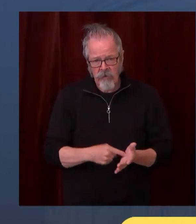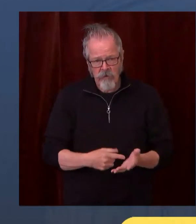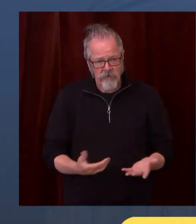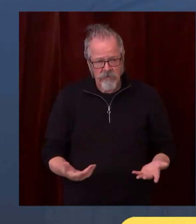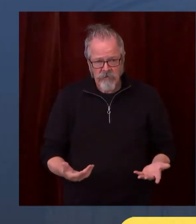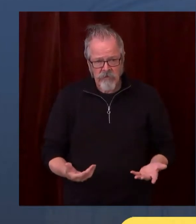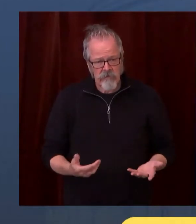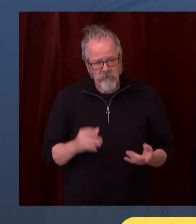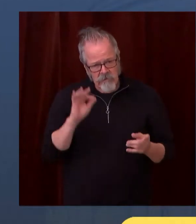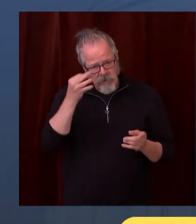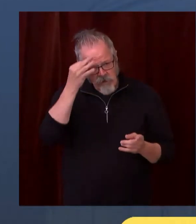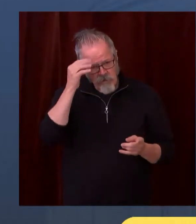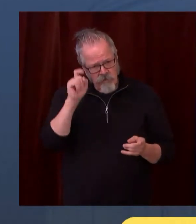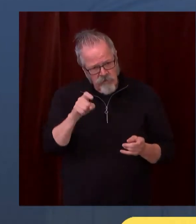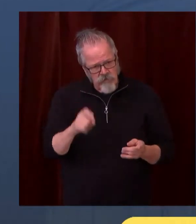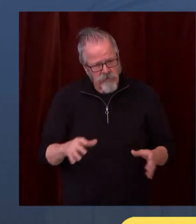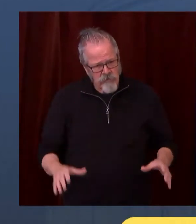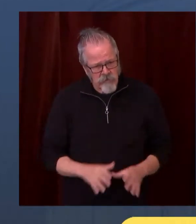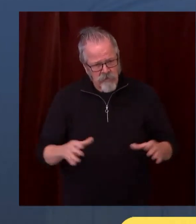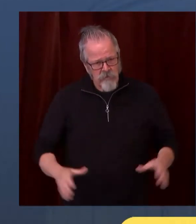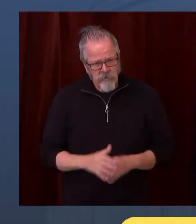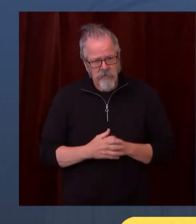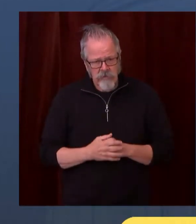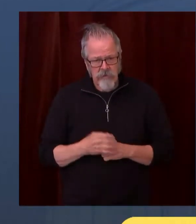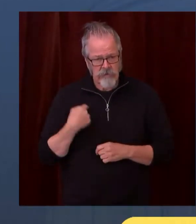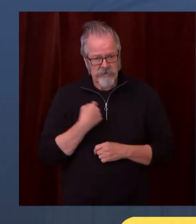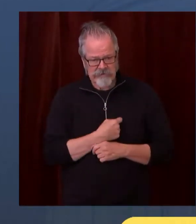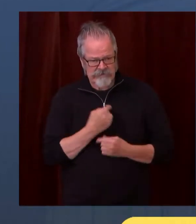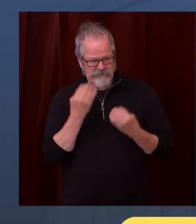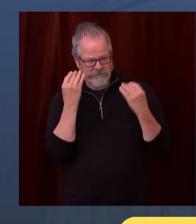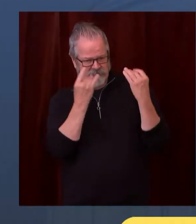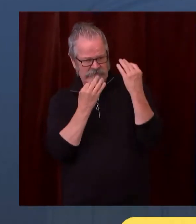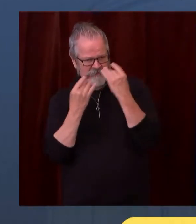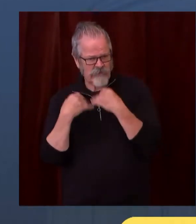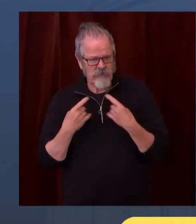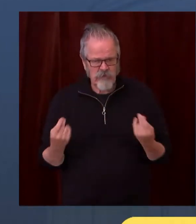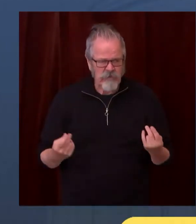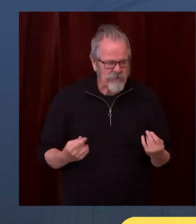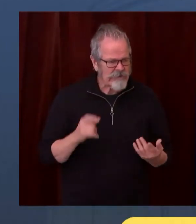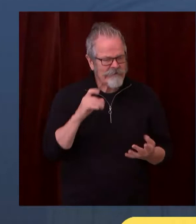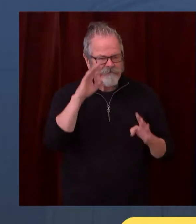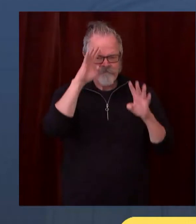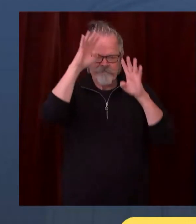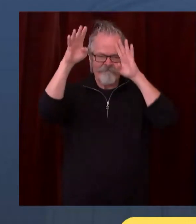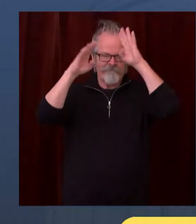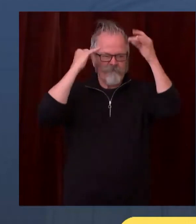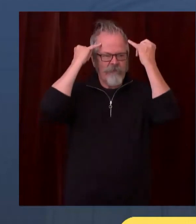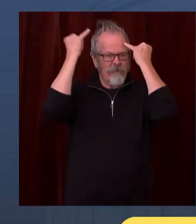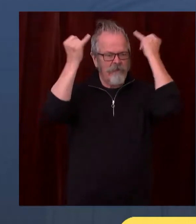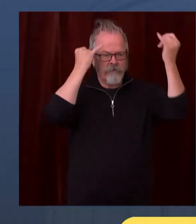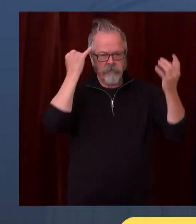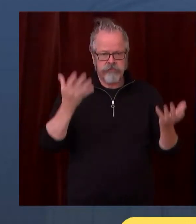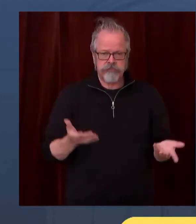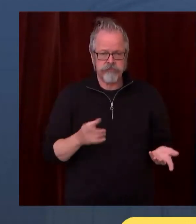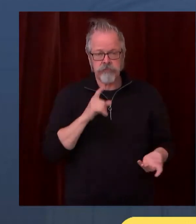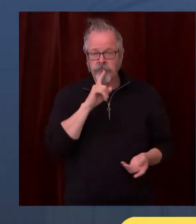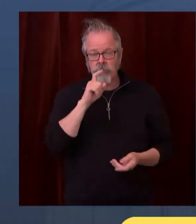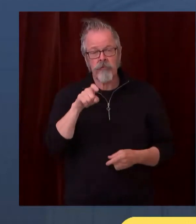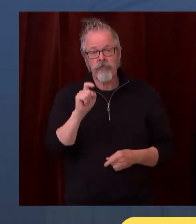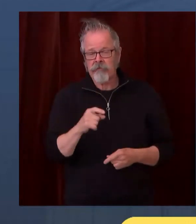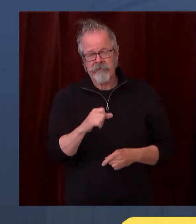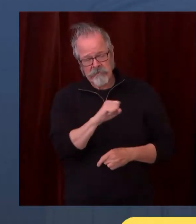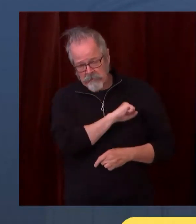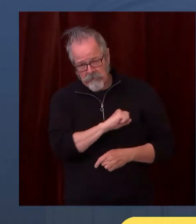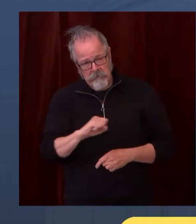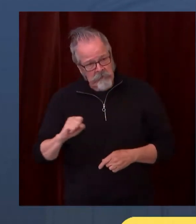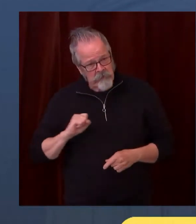U.S. Senate gets off the dime, this will be a reduced benefit. It will be uncertain as to